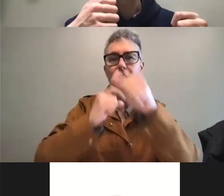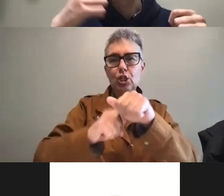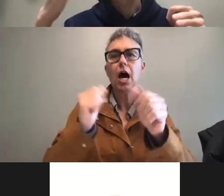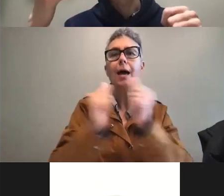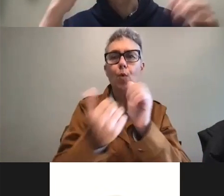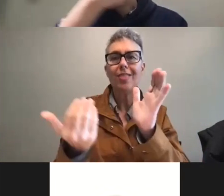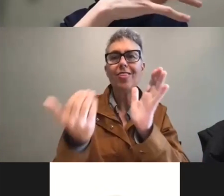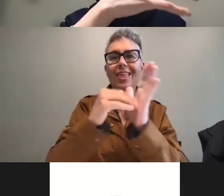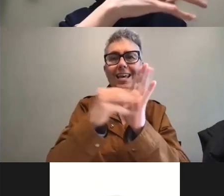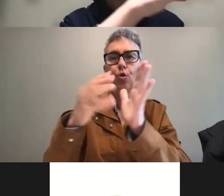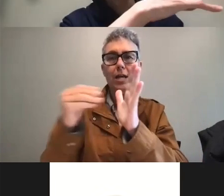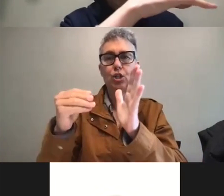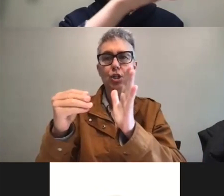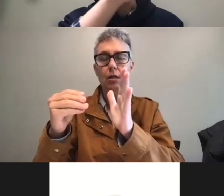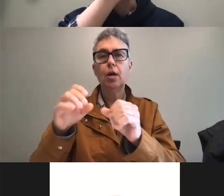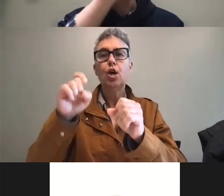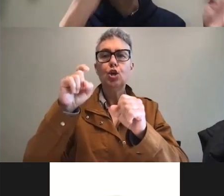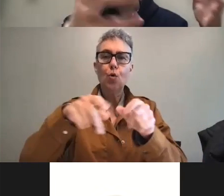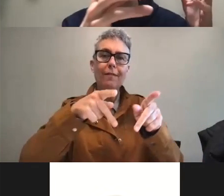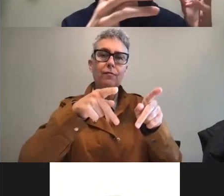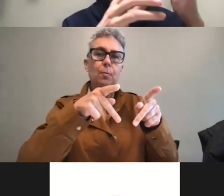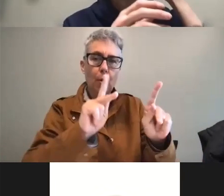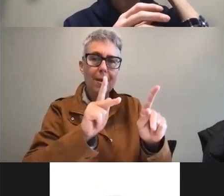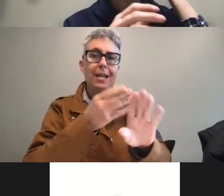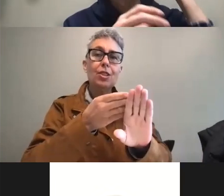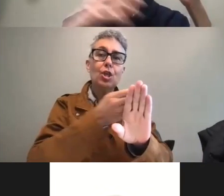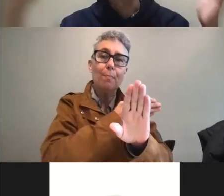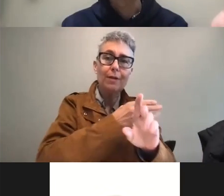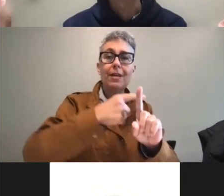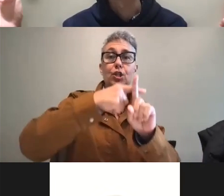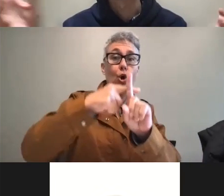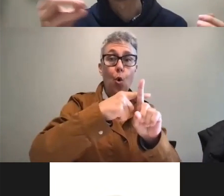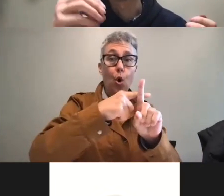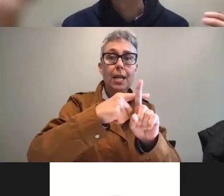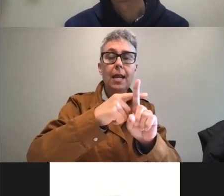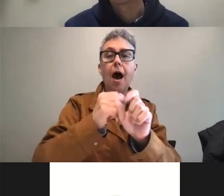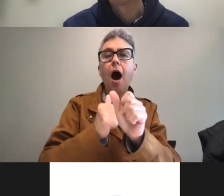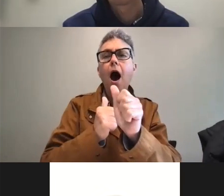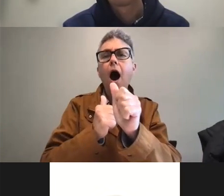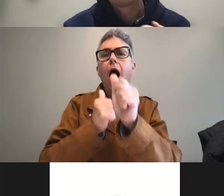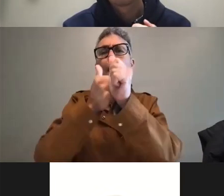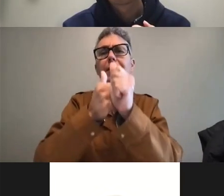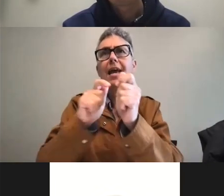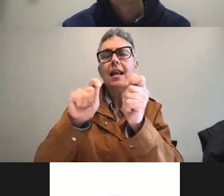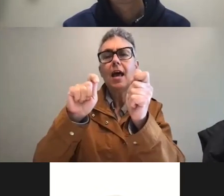you don't allow the previous residue coordinate to be updated after you generate new residue.